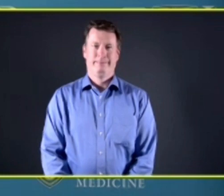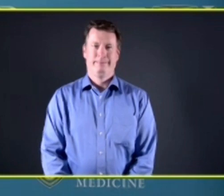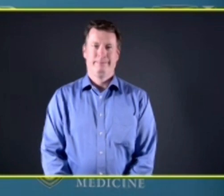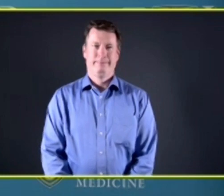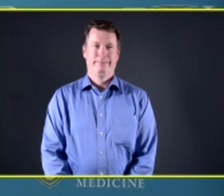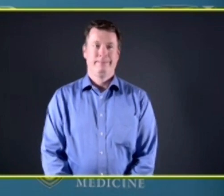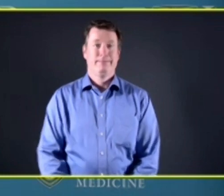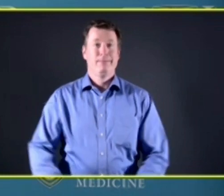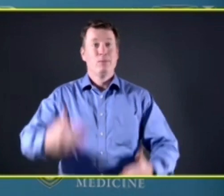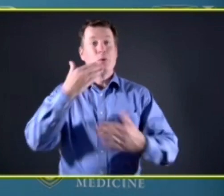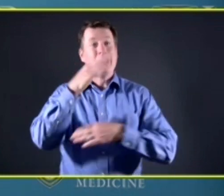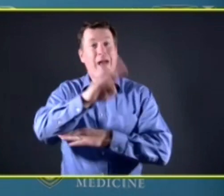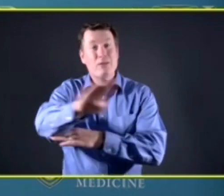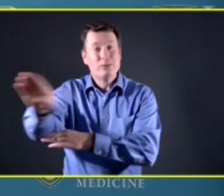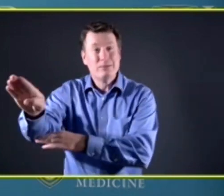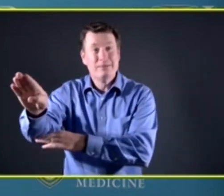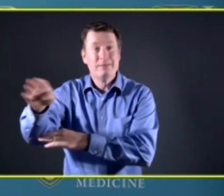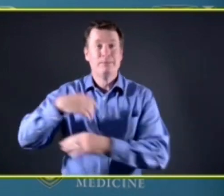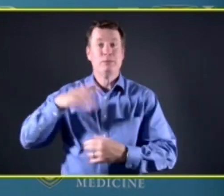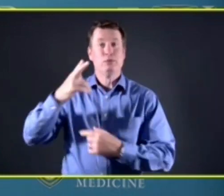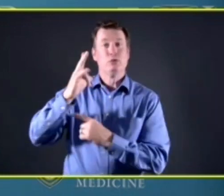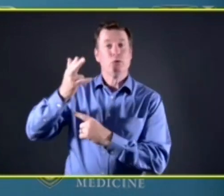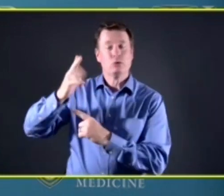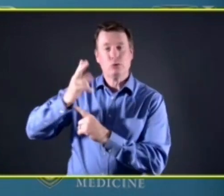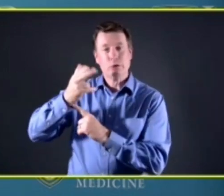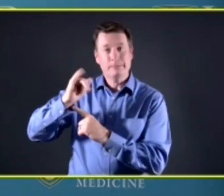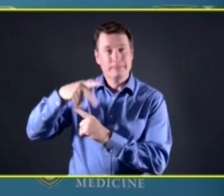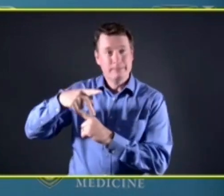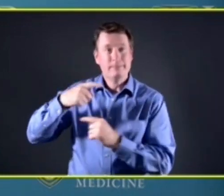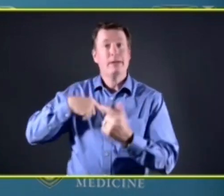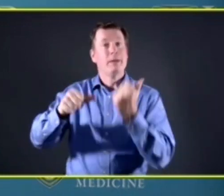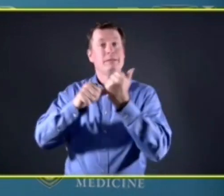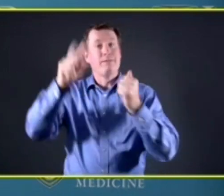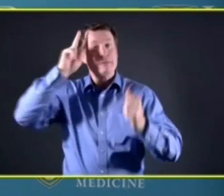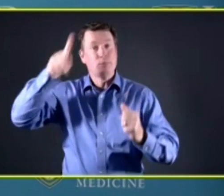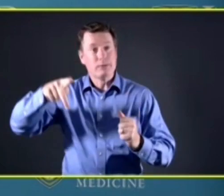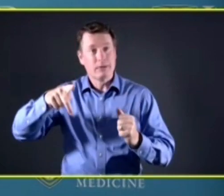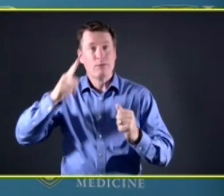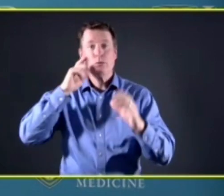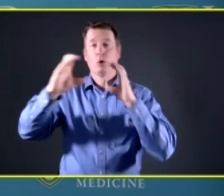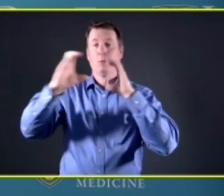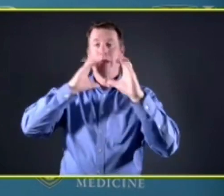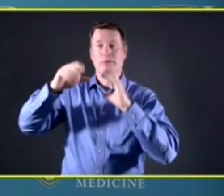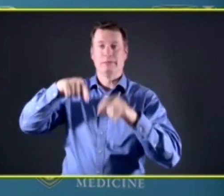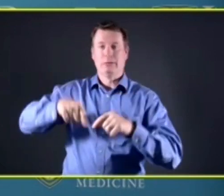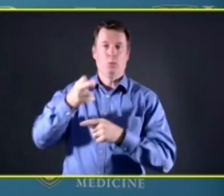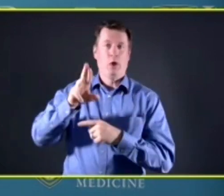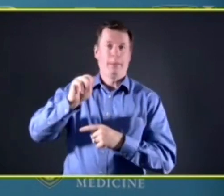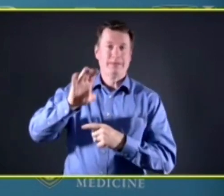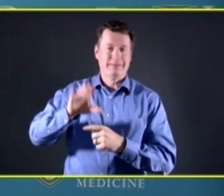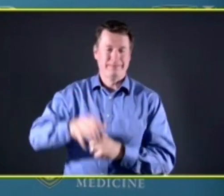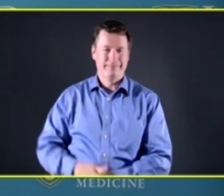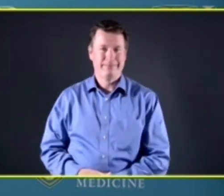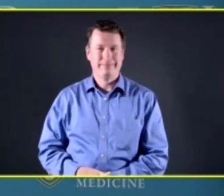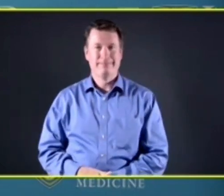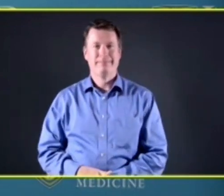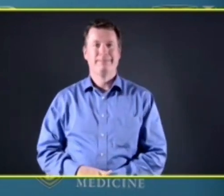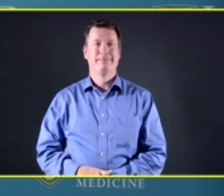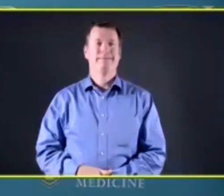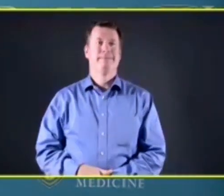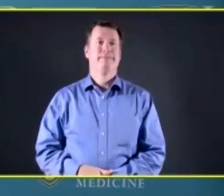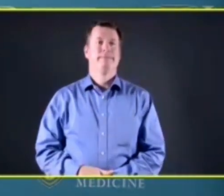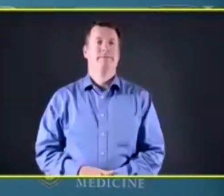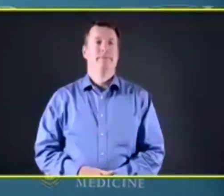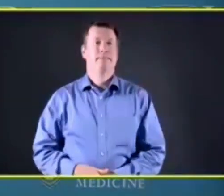Good afternoon. I'm Chip Partner, Assistant VP for Communications for the University of Rochester Medical Center. Earlier today,